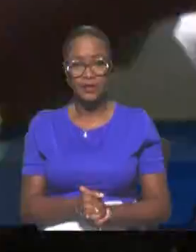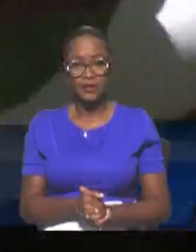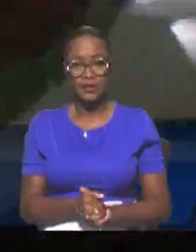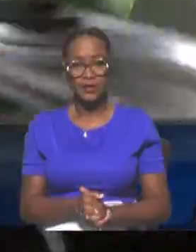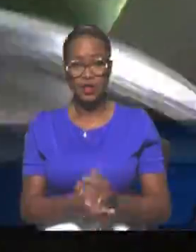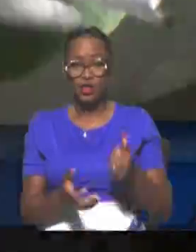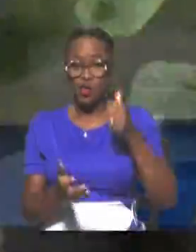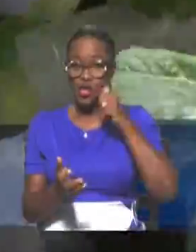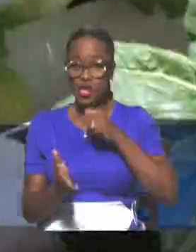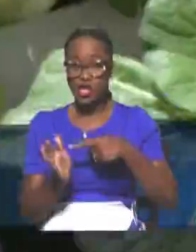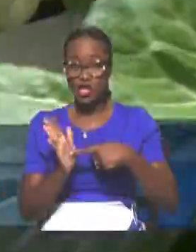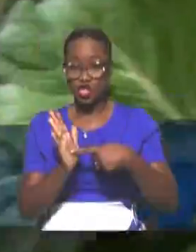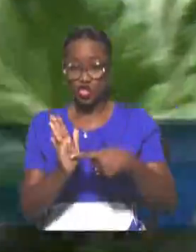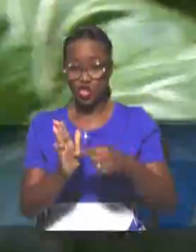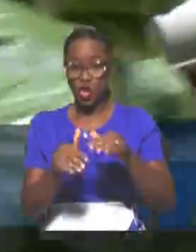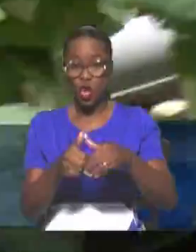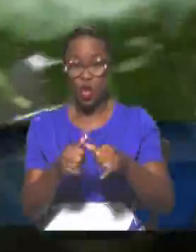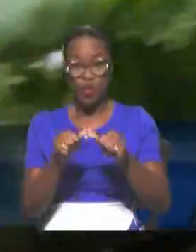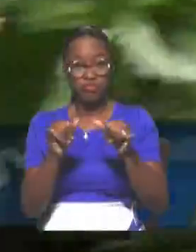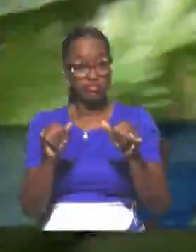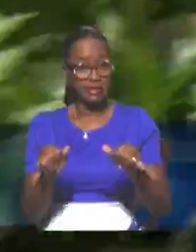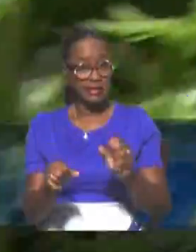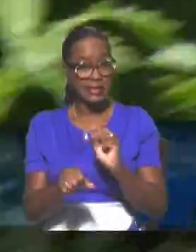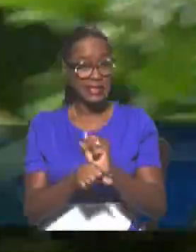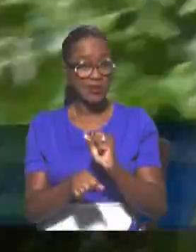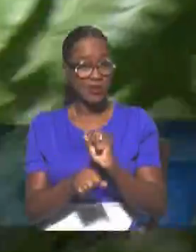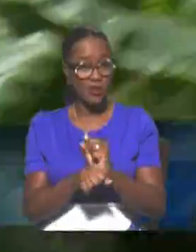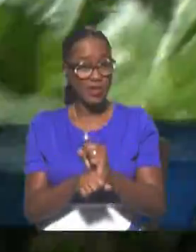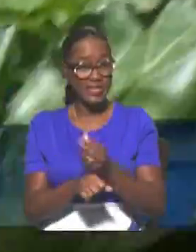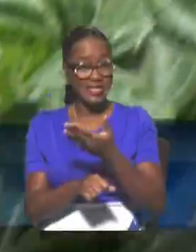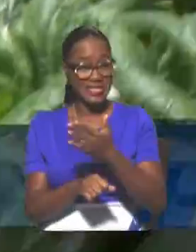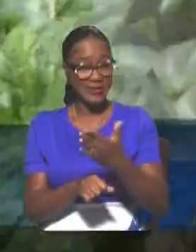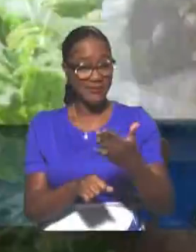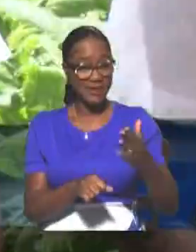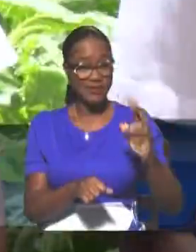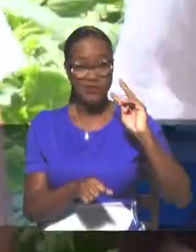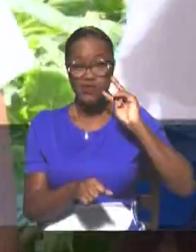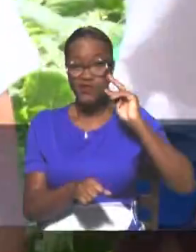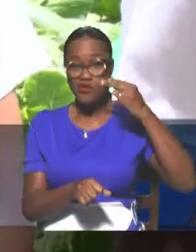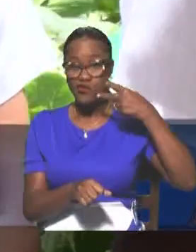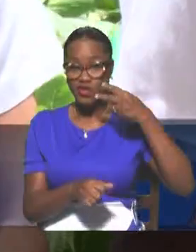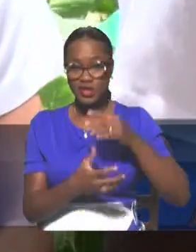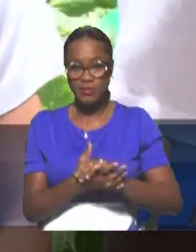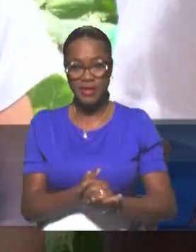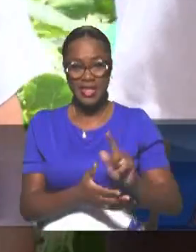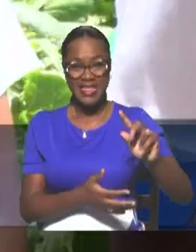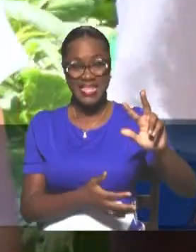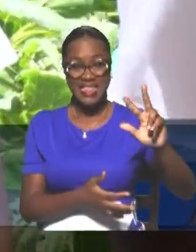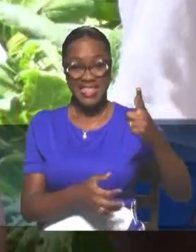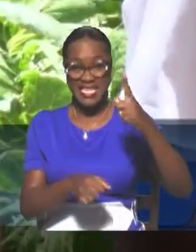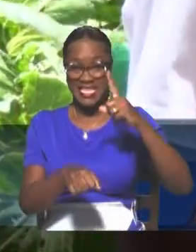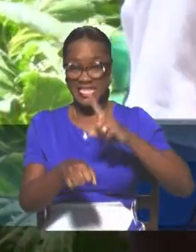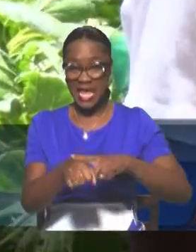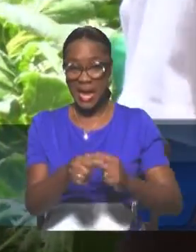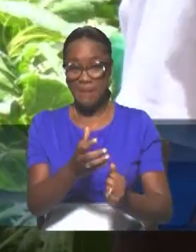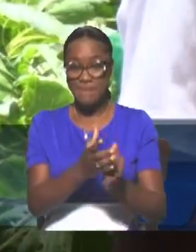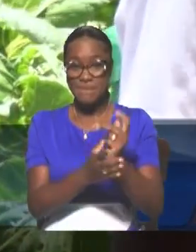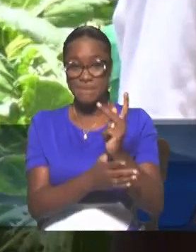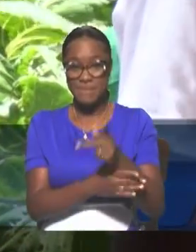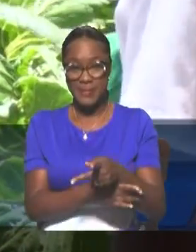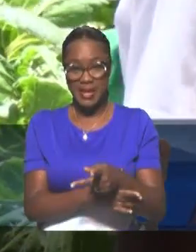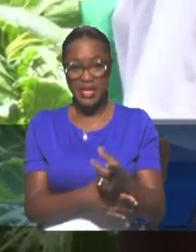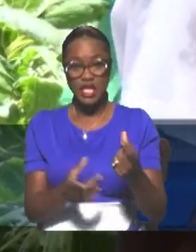the girls showcased how the system has been able to produce varieties of vegetables. This is our third harvesting. We have